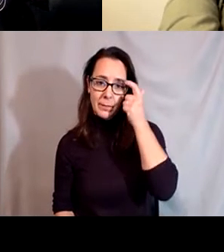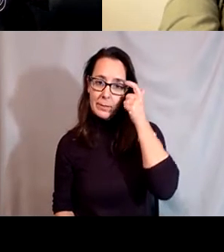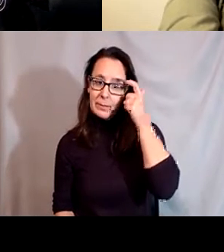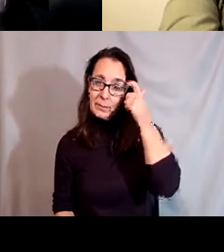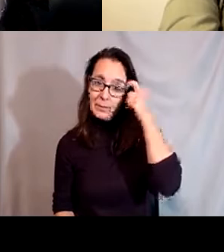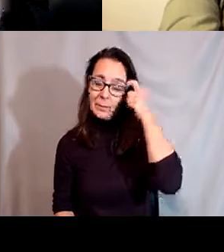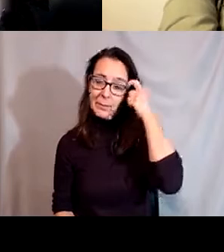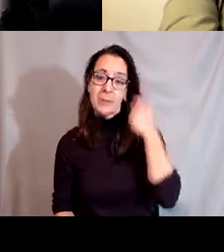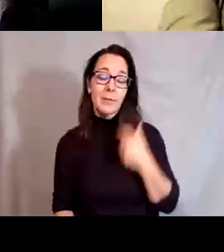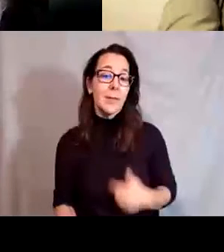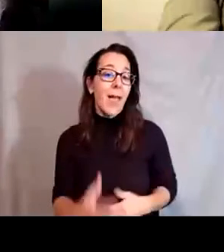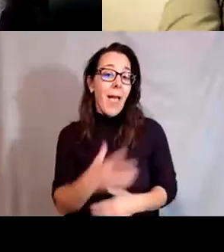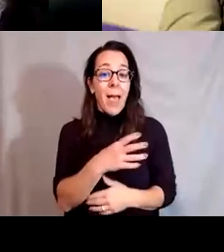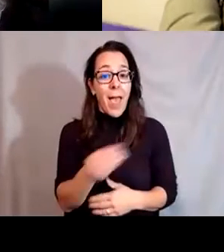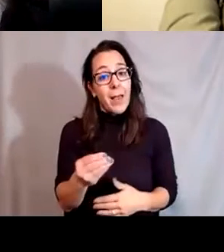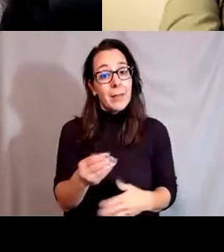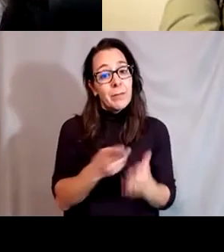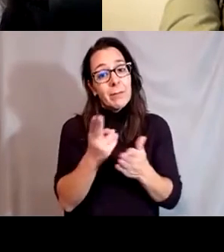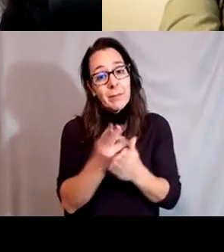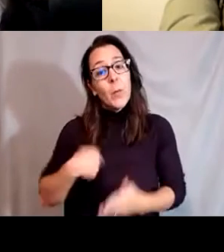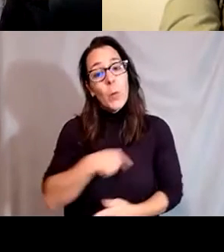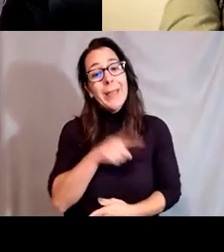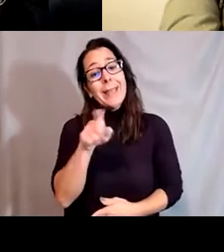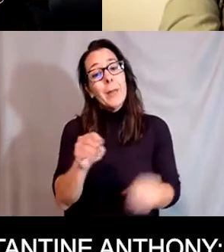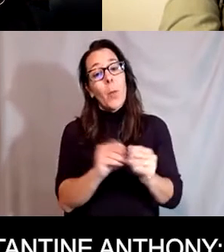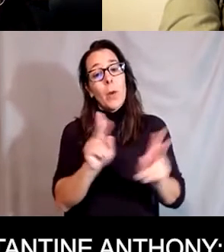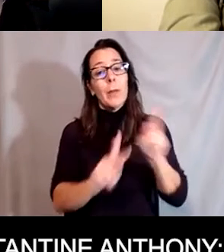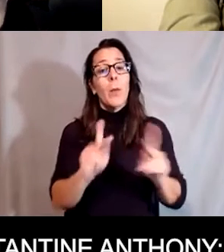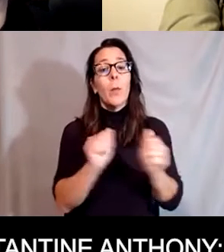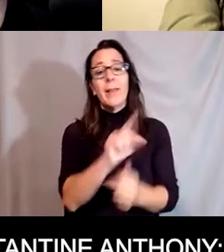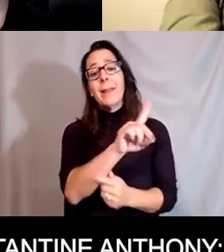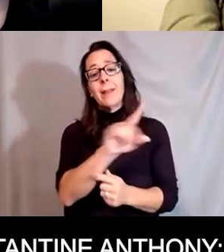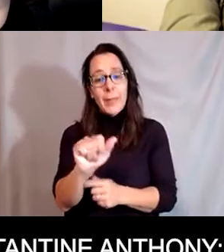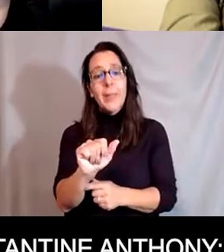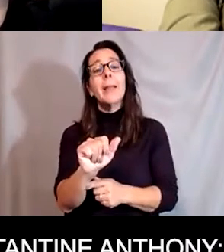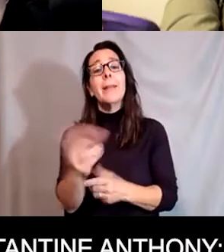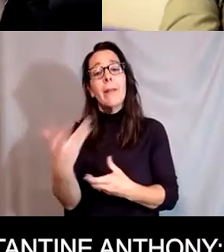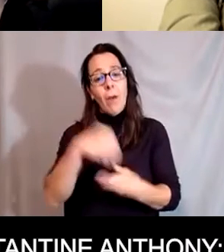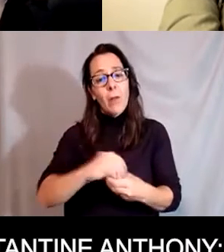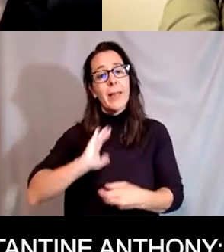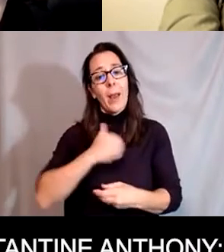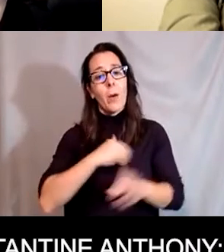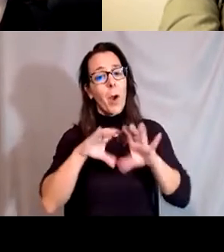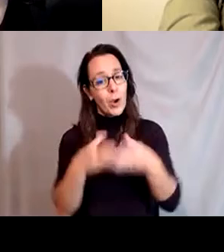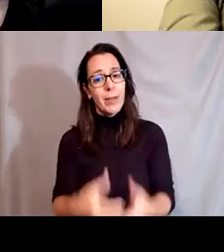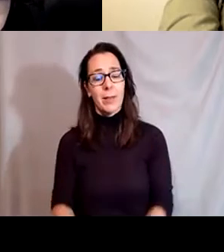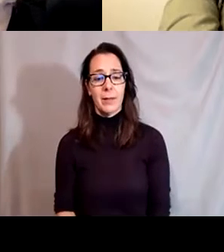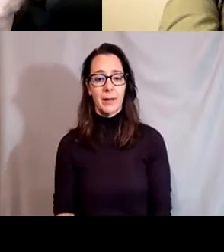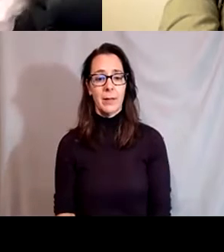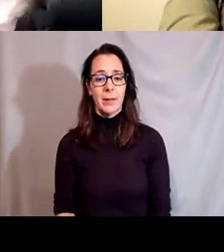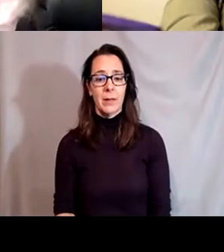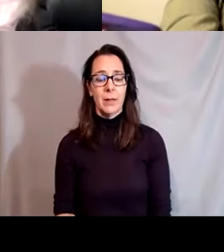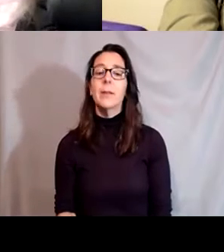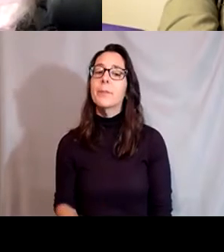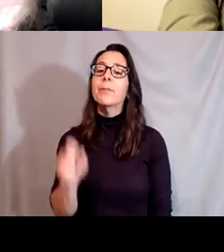And we need more people with disabilities in the party. Yeah, absolutely. A lot of that is not